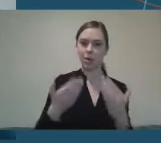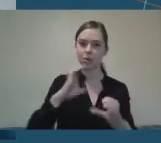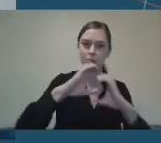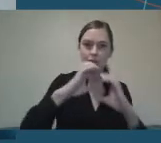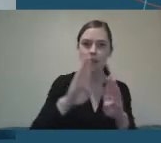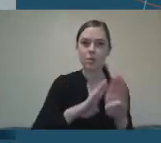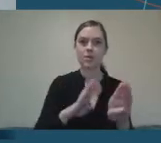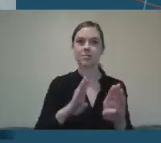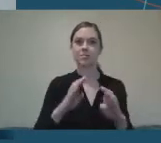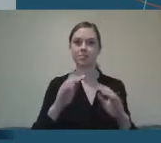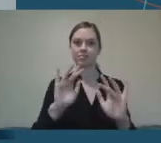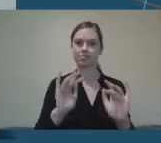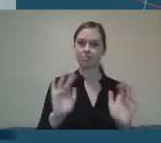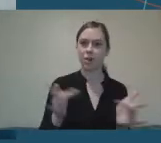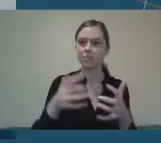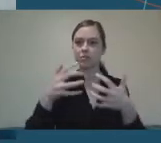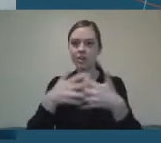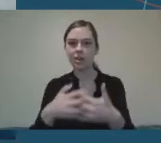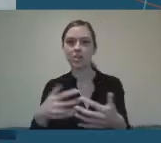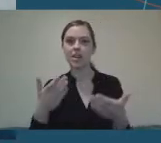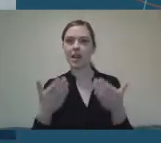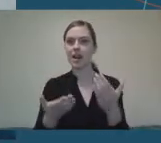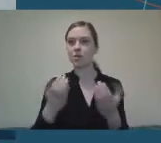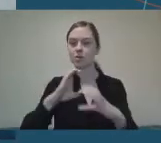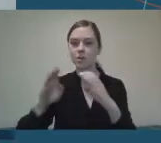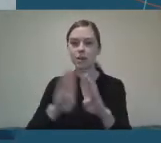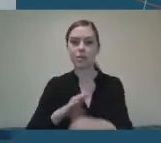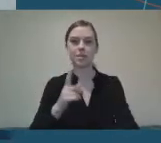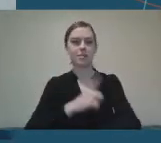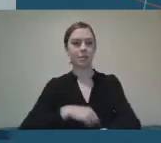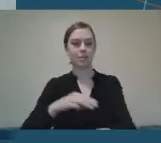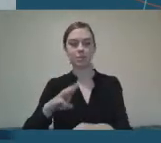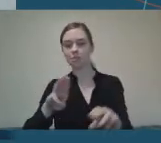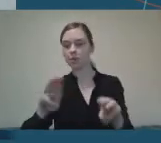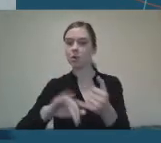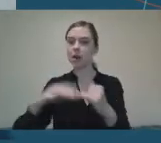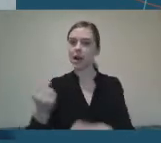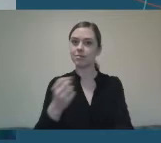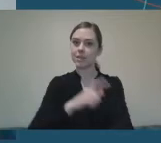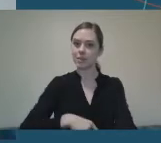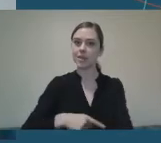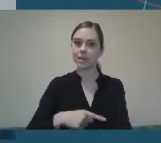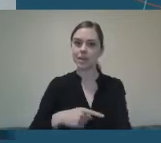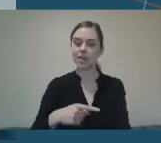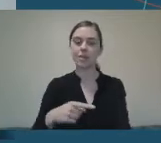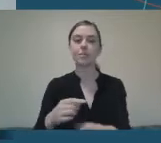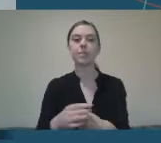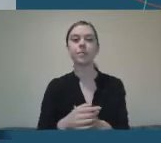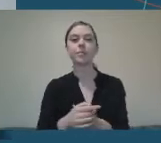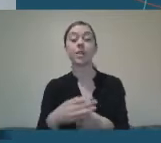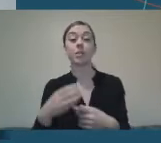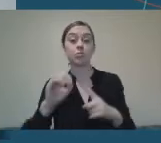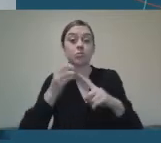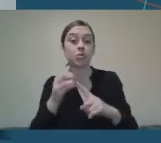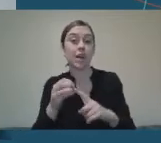with disabilities in general, and how we plan our activities and everything that goes with that. We also have tried to do the